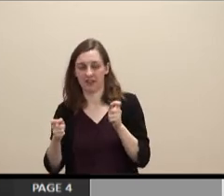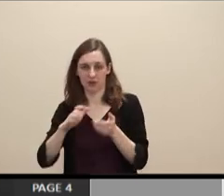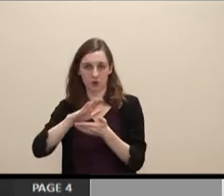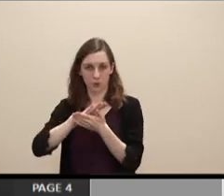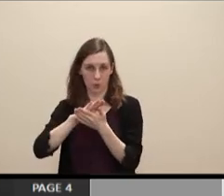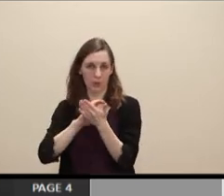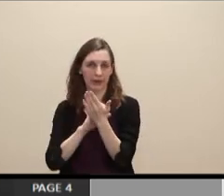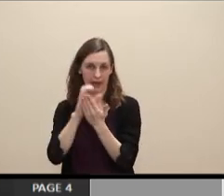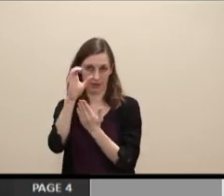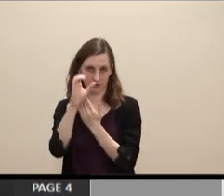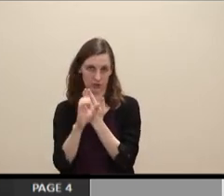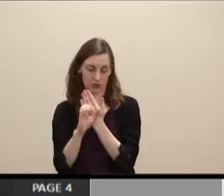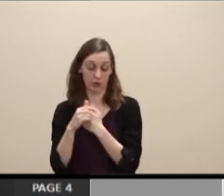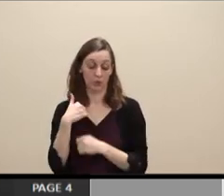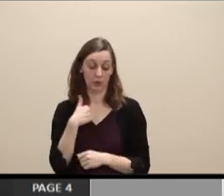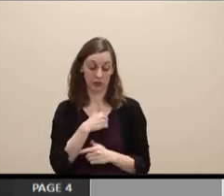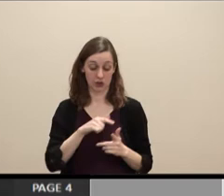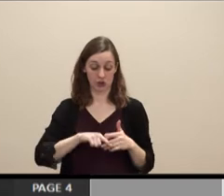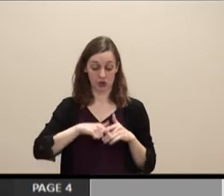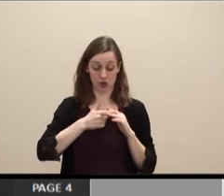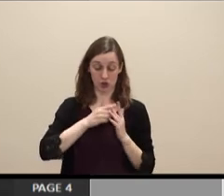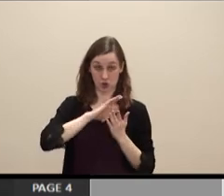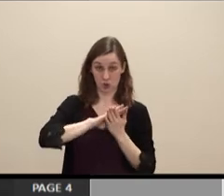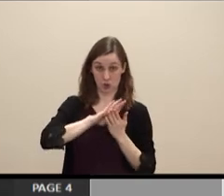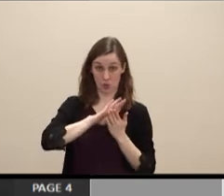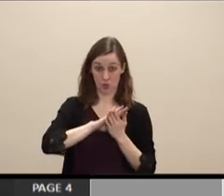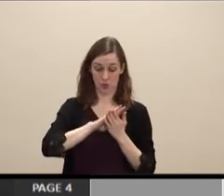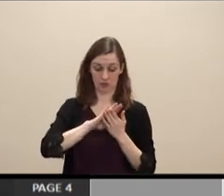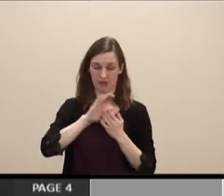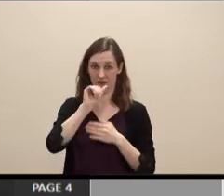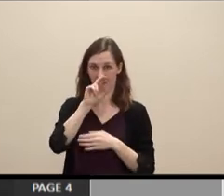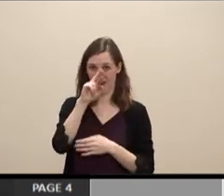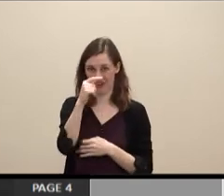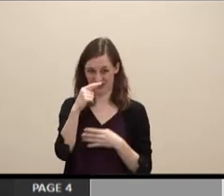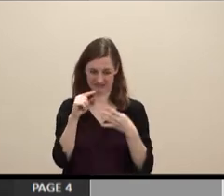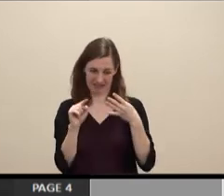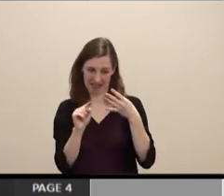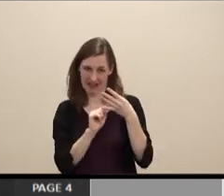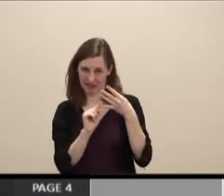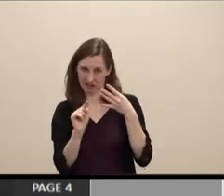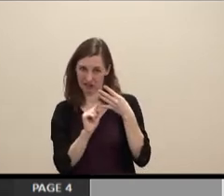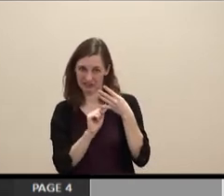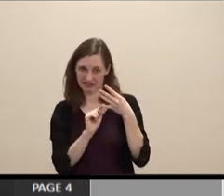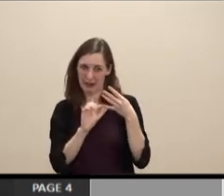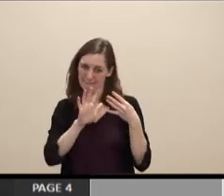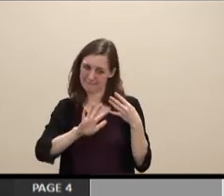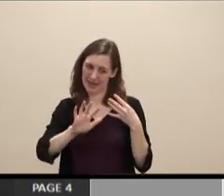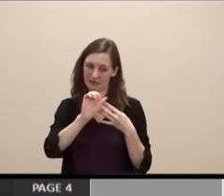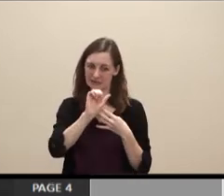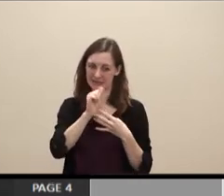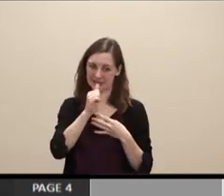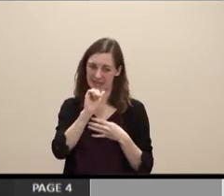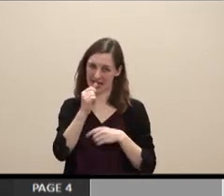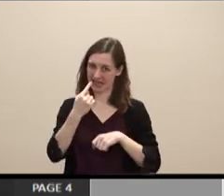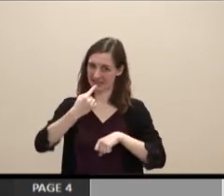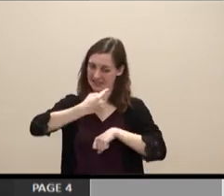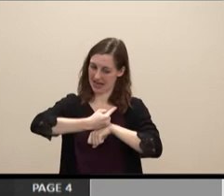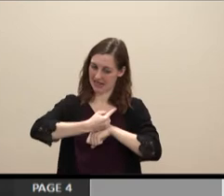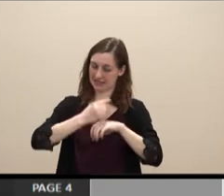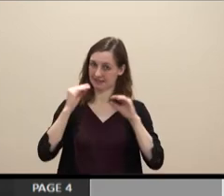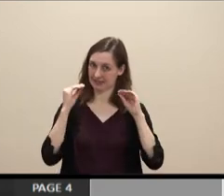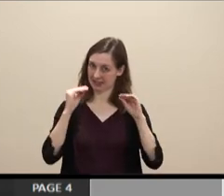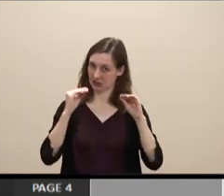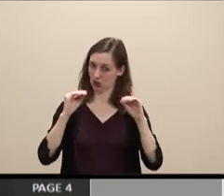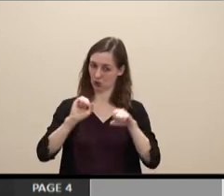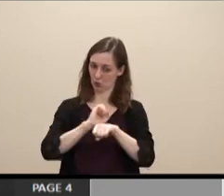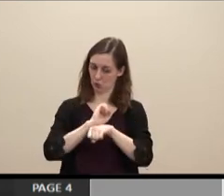where we actually started school much later in August, so about 10 days of instruction, or 10 days of